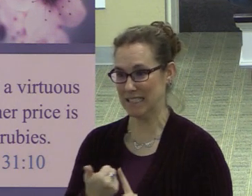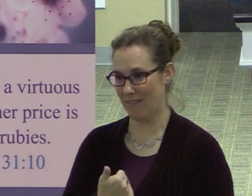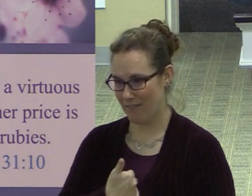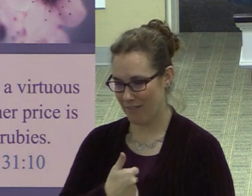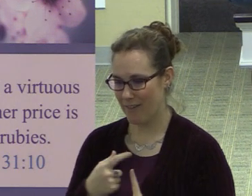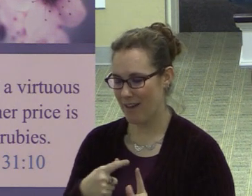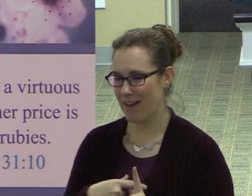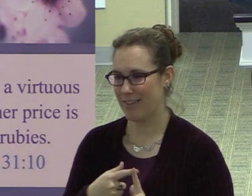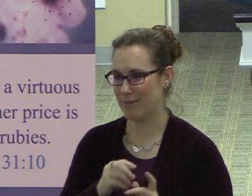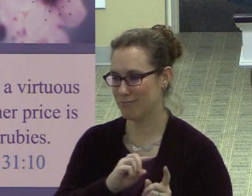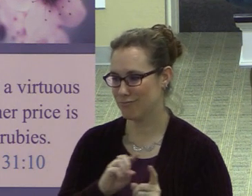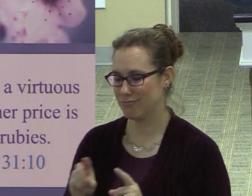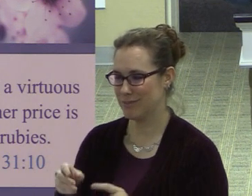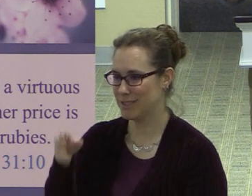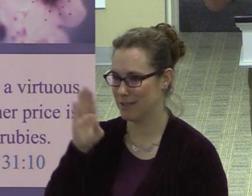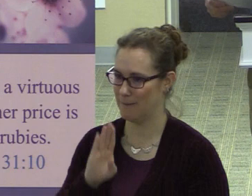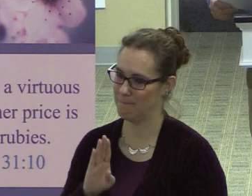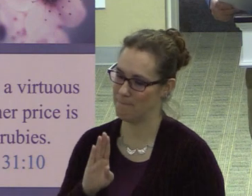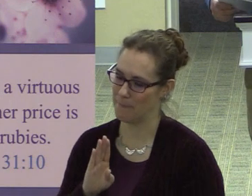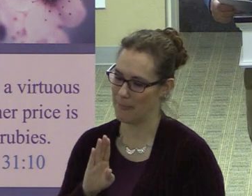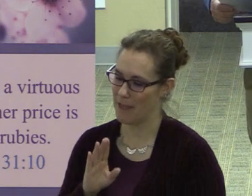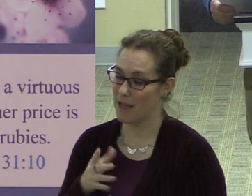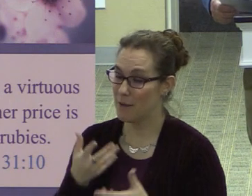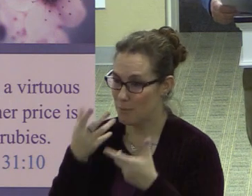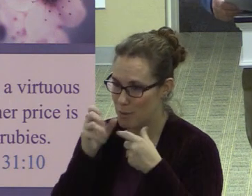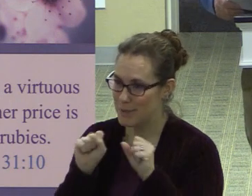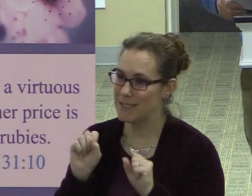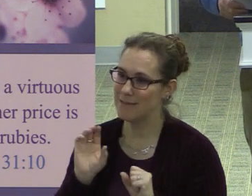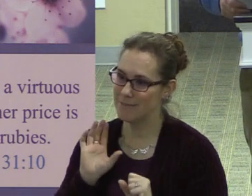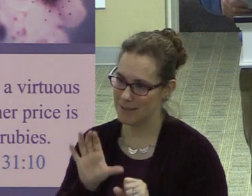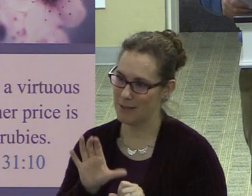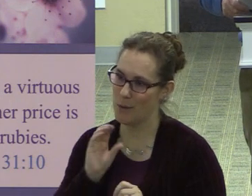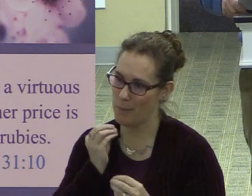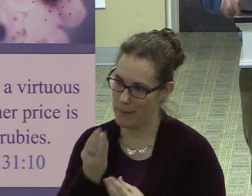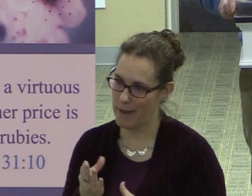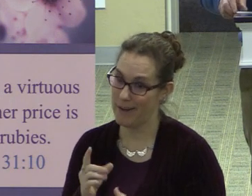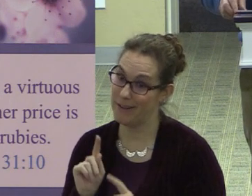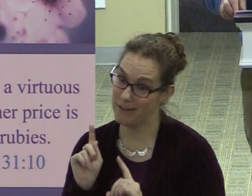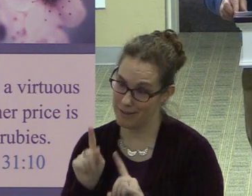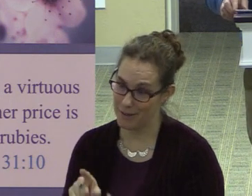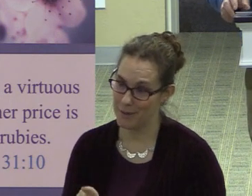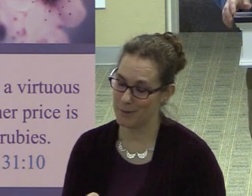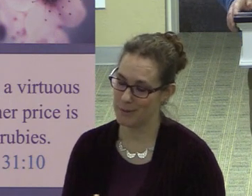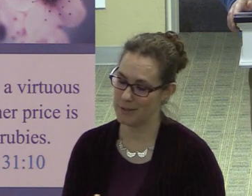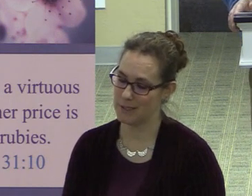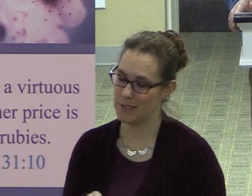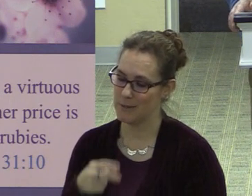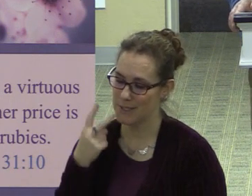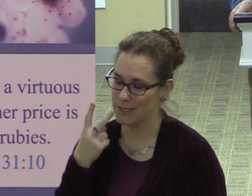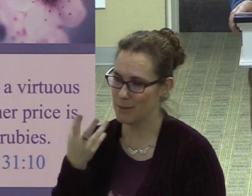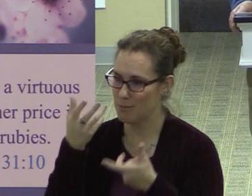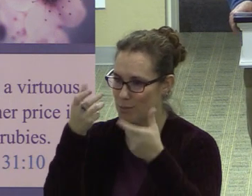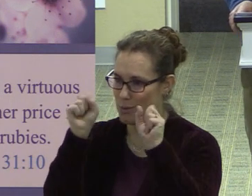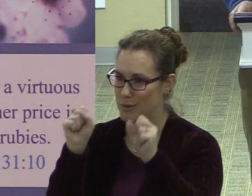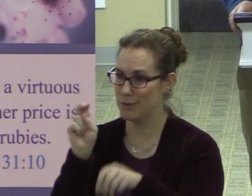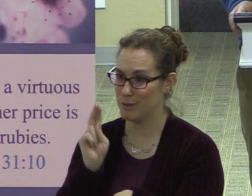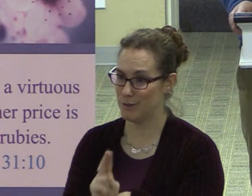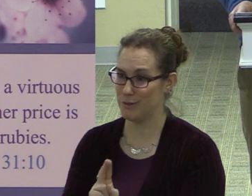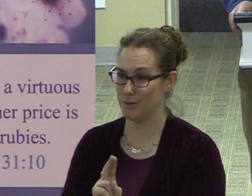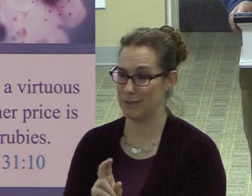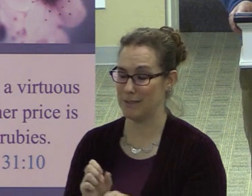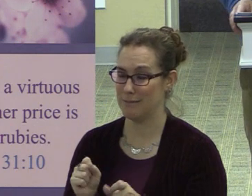just that. Moses did obey and he did go. And we see Moses used in a tremendous